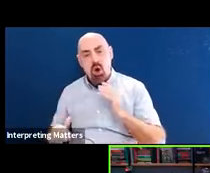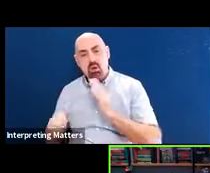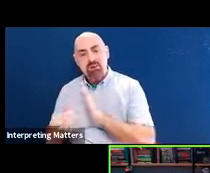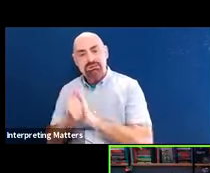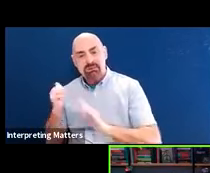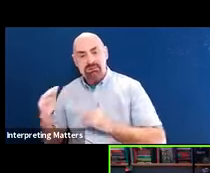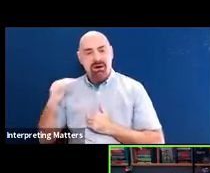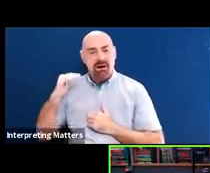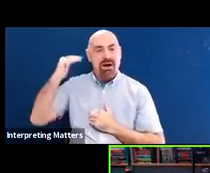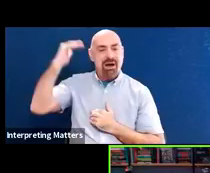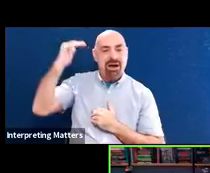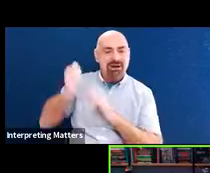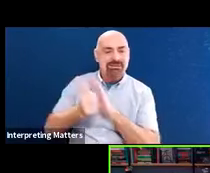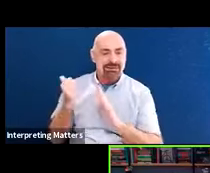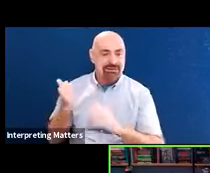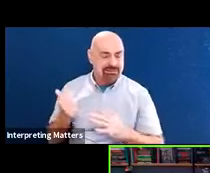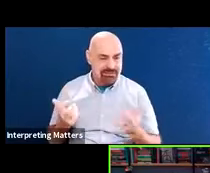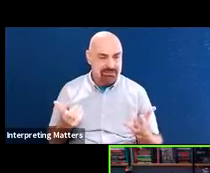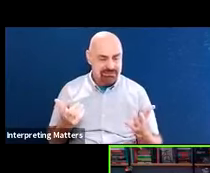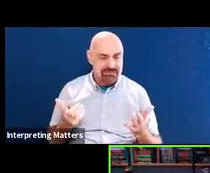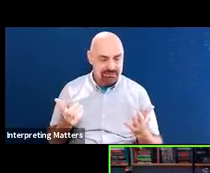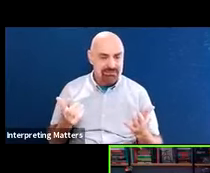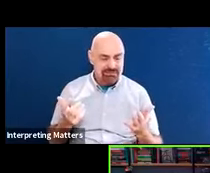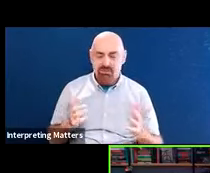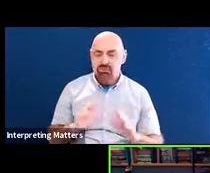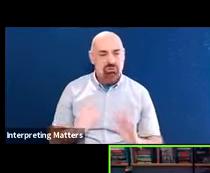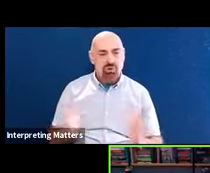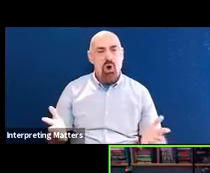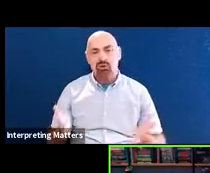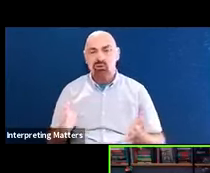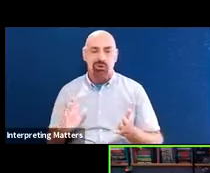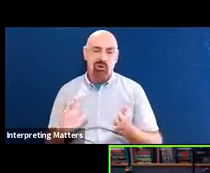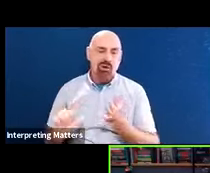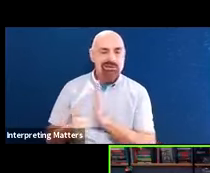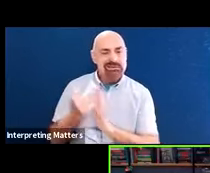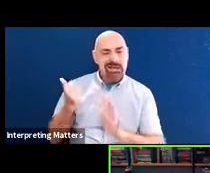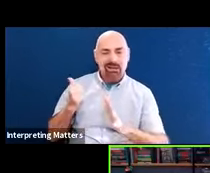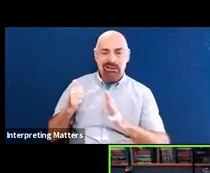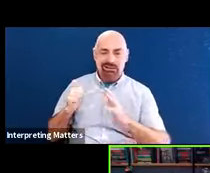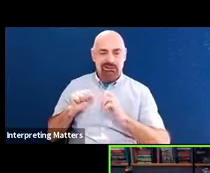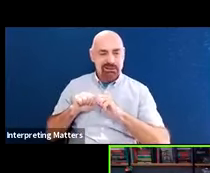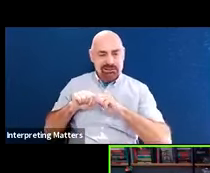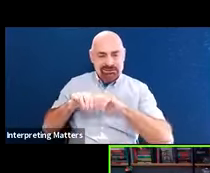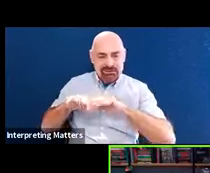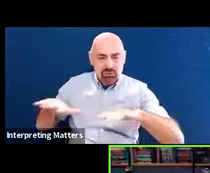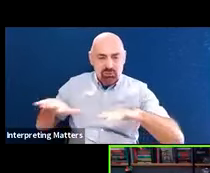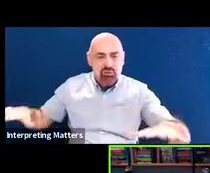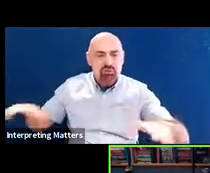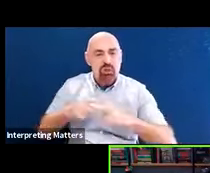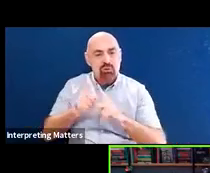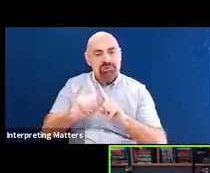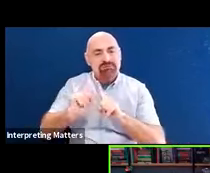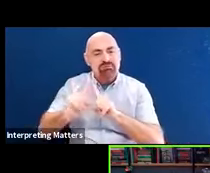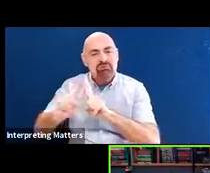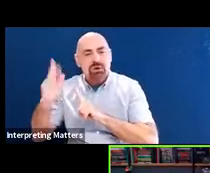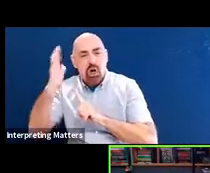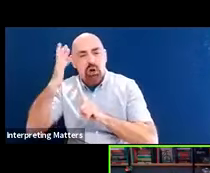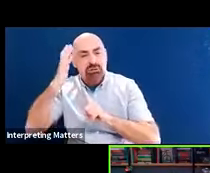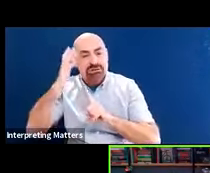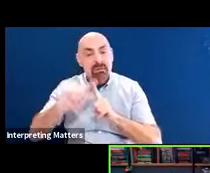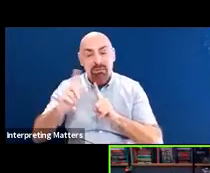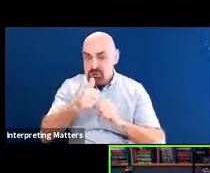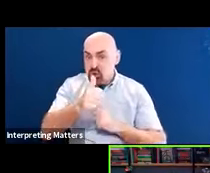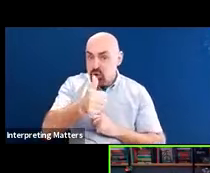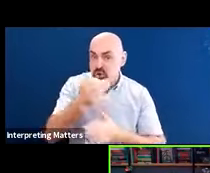as opposed to thinking about skill distribution across different countries. But it's a really good question as